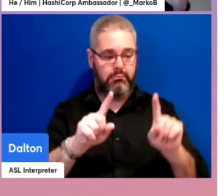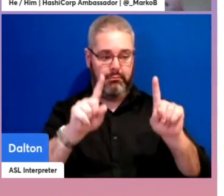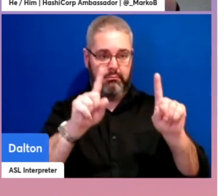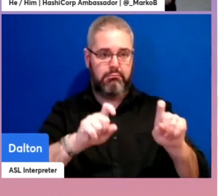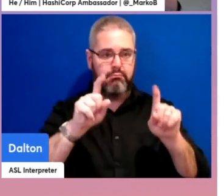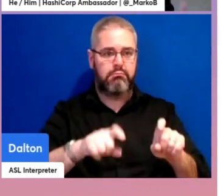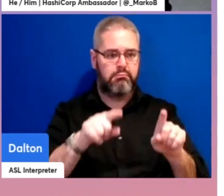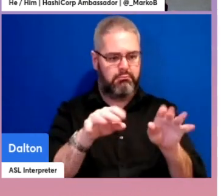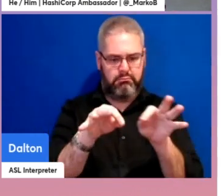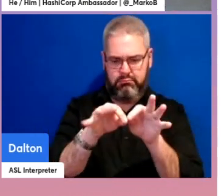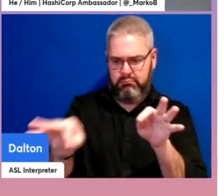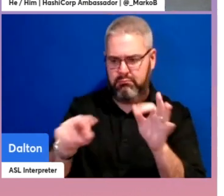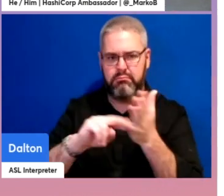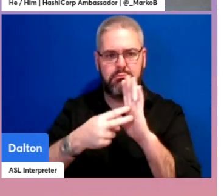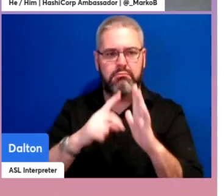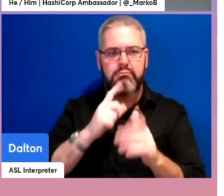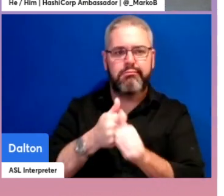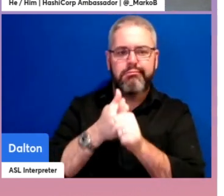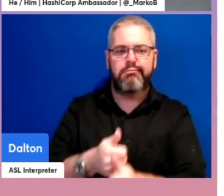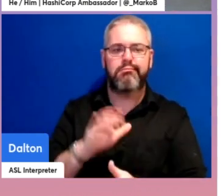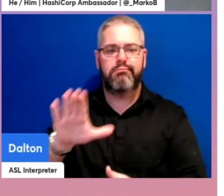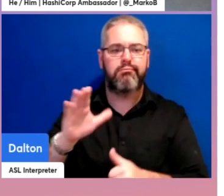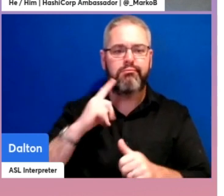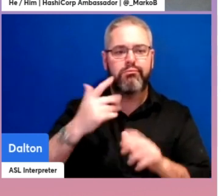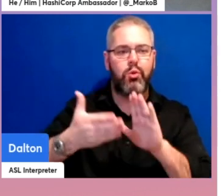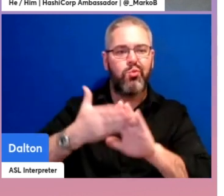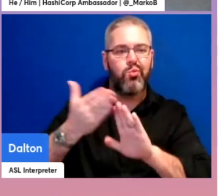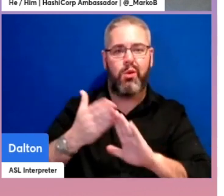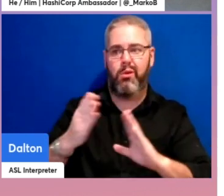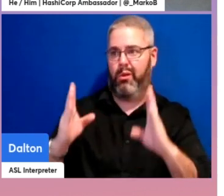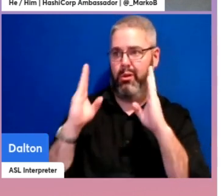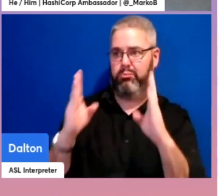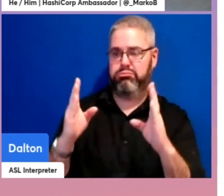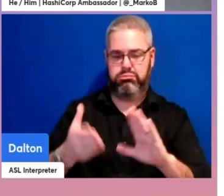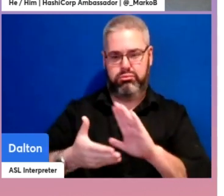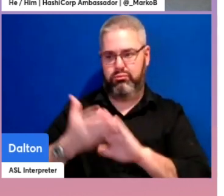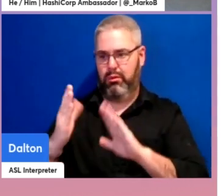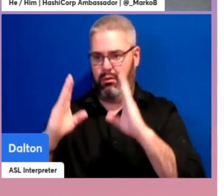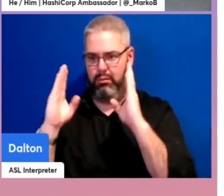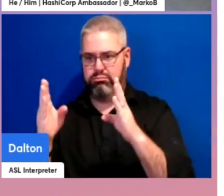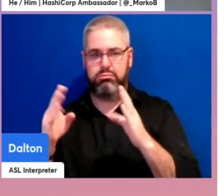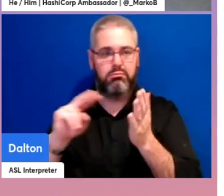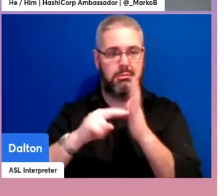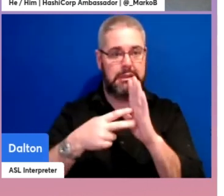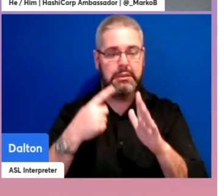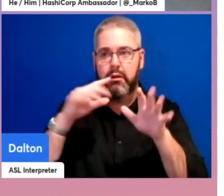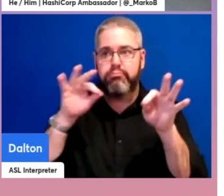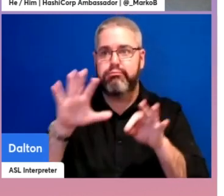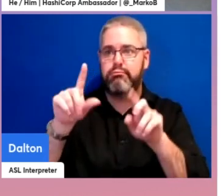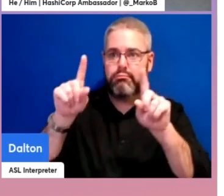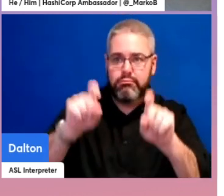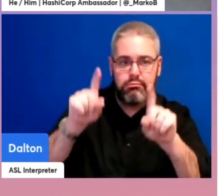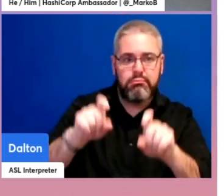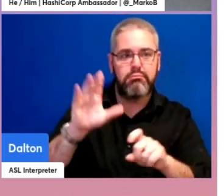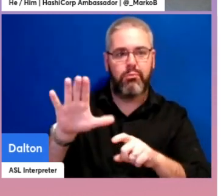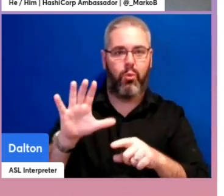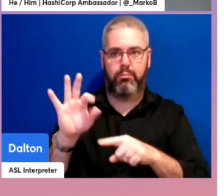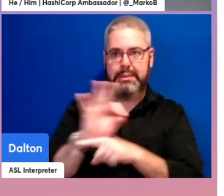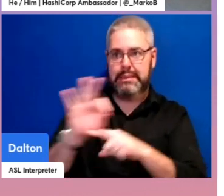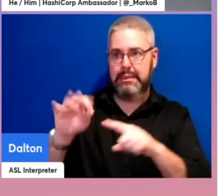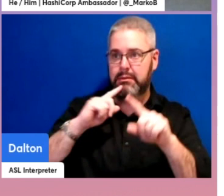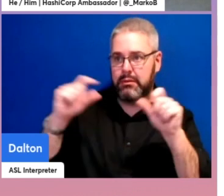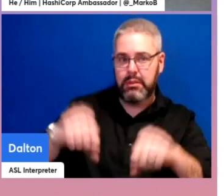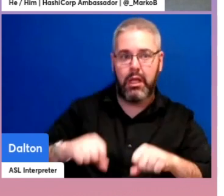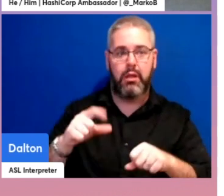defined by so-called run blocks, and within the run block, you can actually define either your testing functionality at the